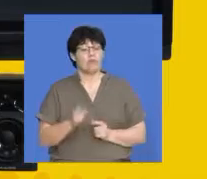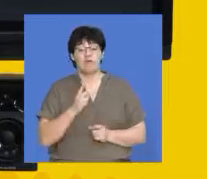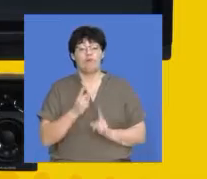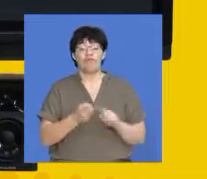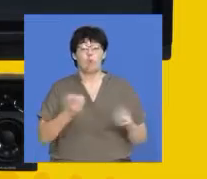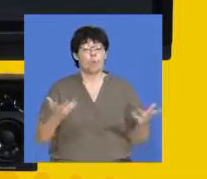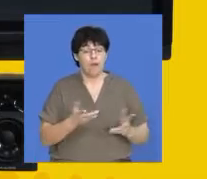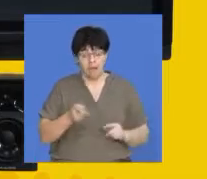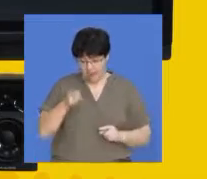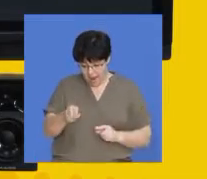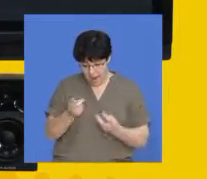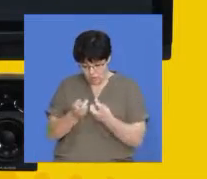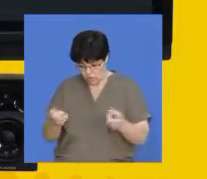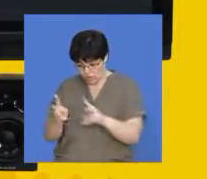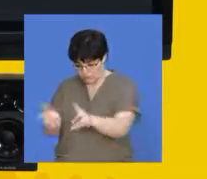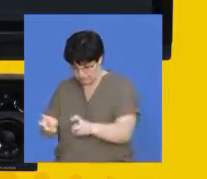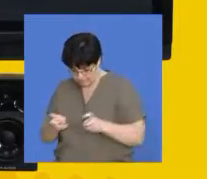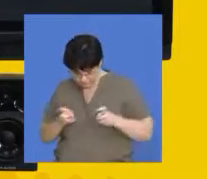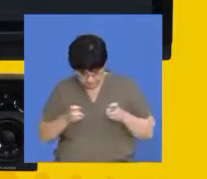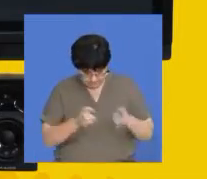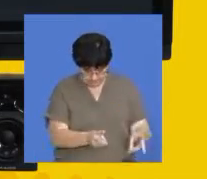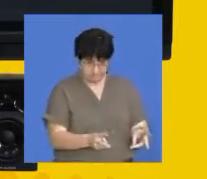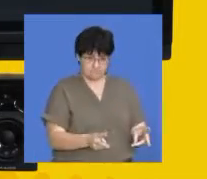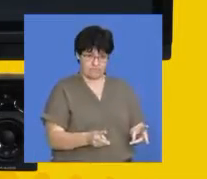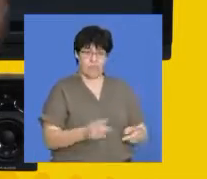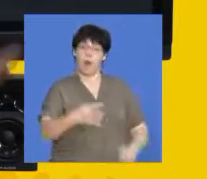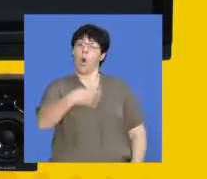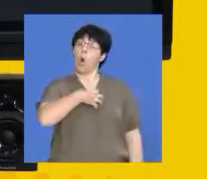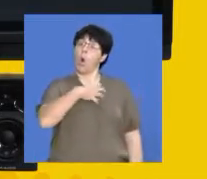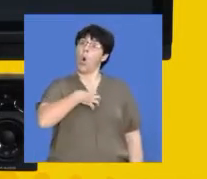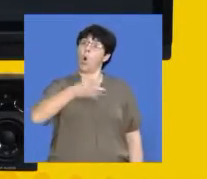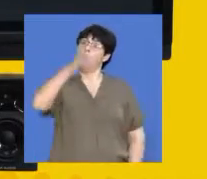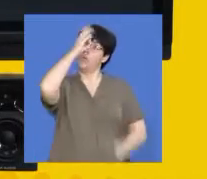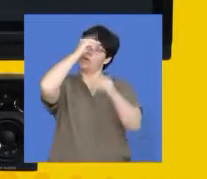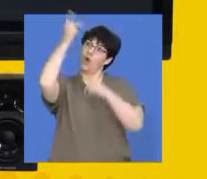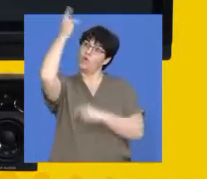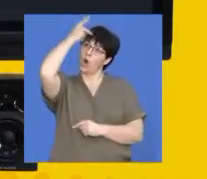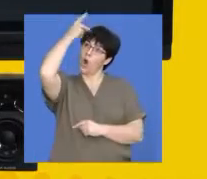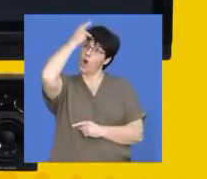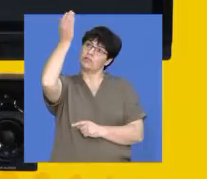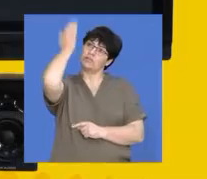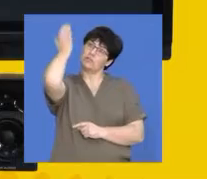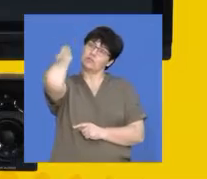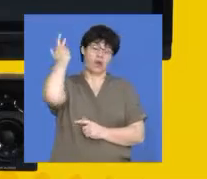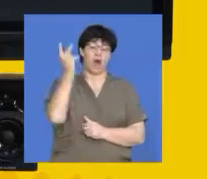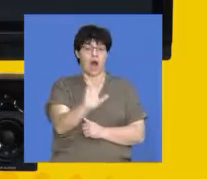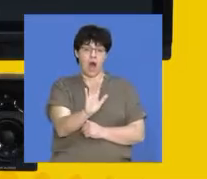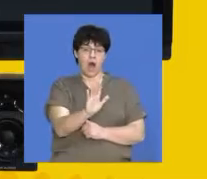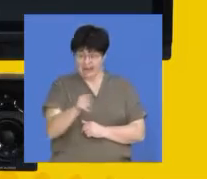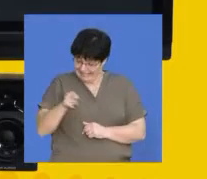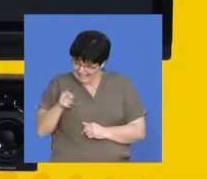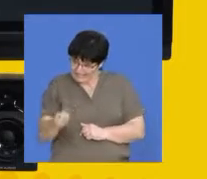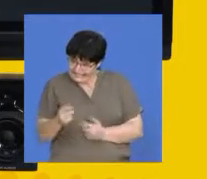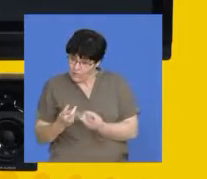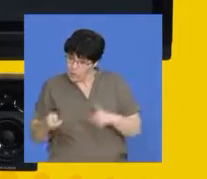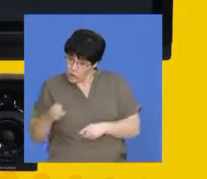directly from the source. It's not from your own learning, it's not from your own knowledge, but it is in the source. Remember,